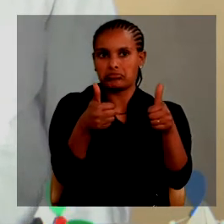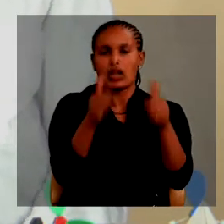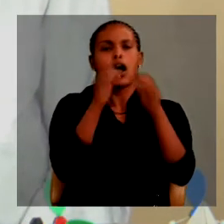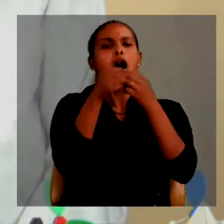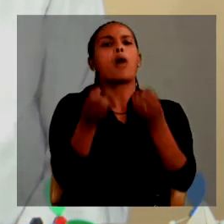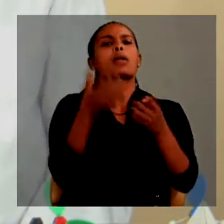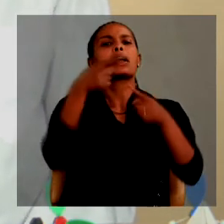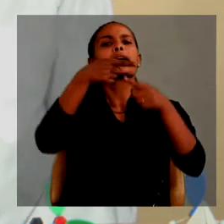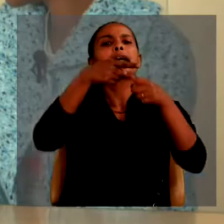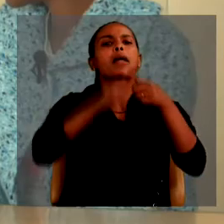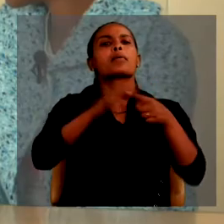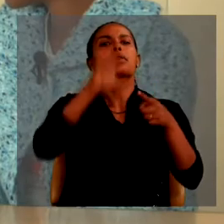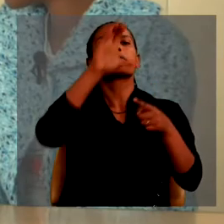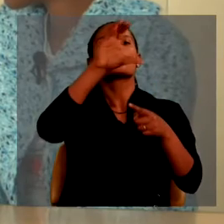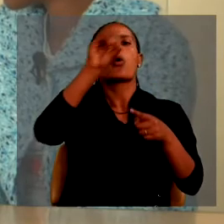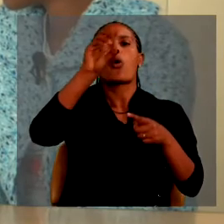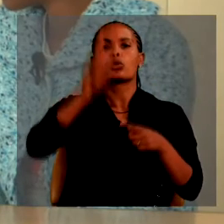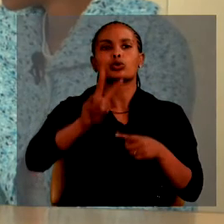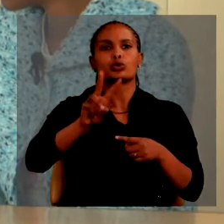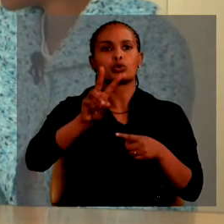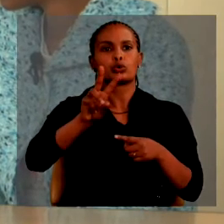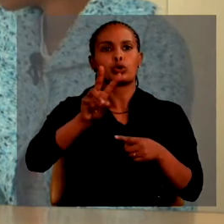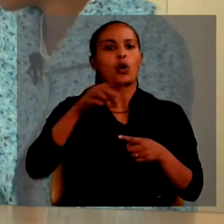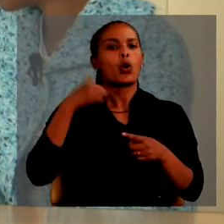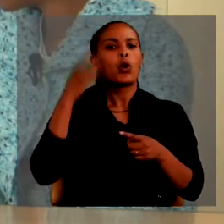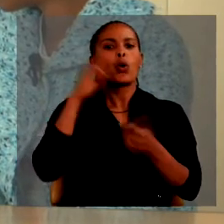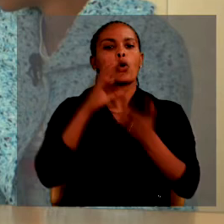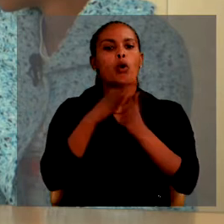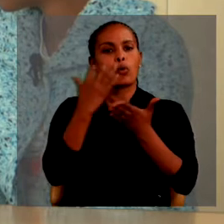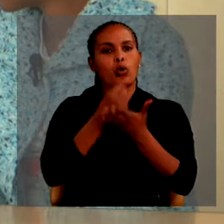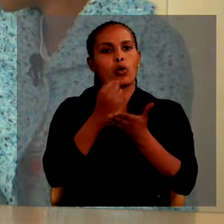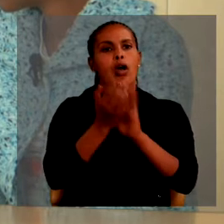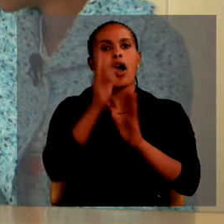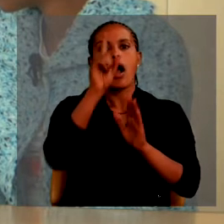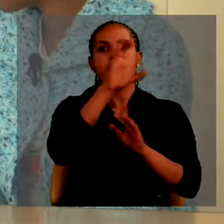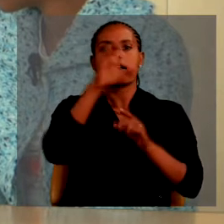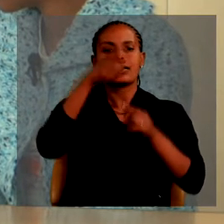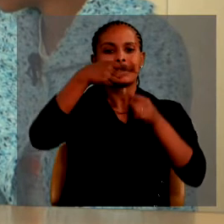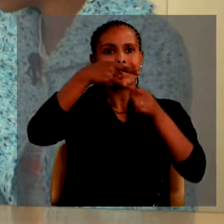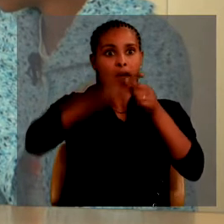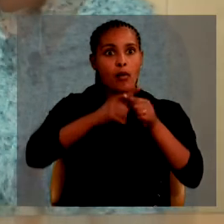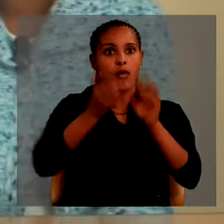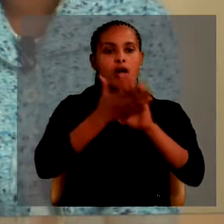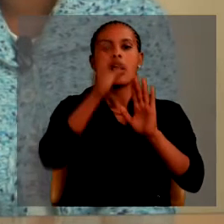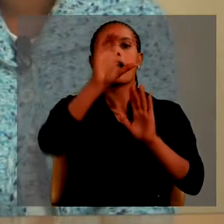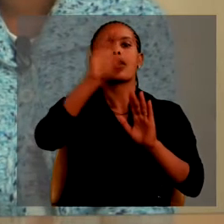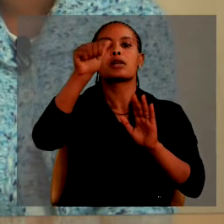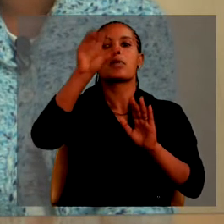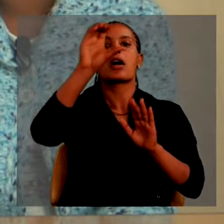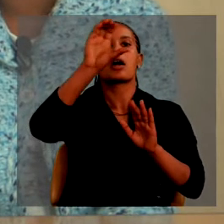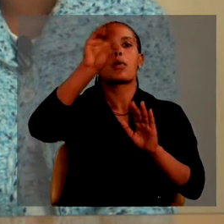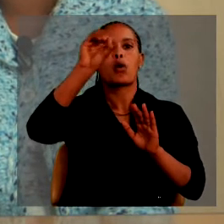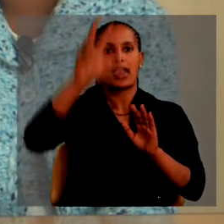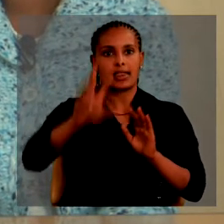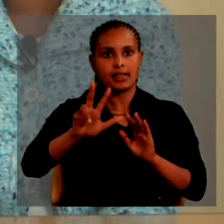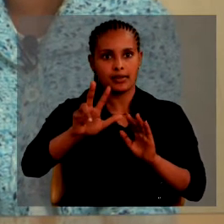How many grams of carbon dioxide will you produce from 100 grams of calcium carbonate?